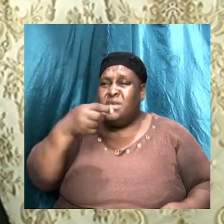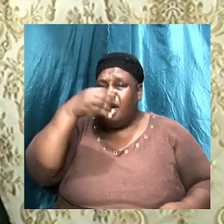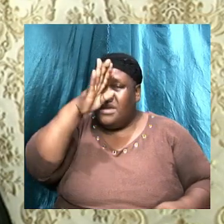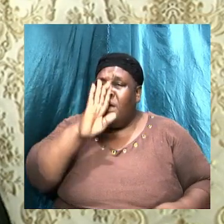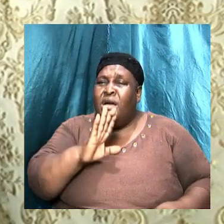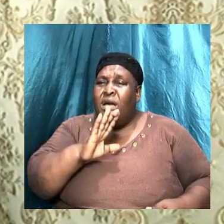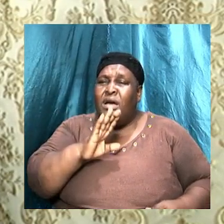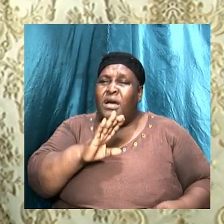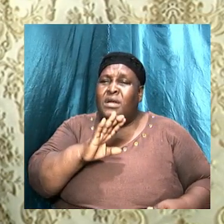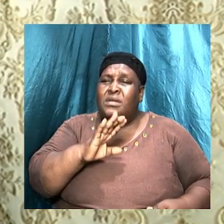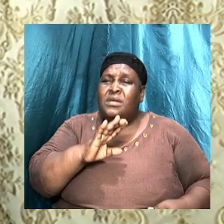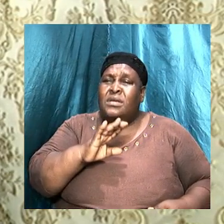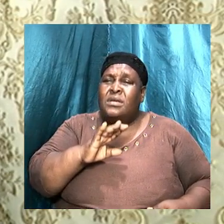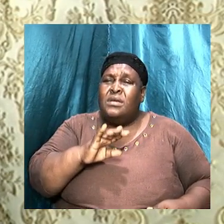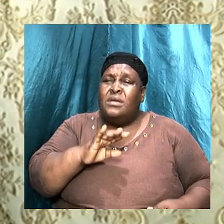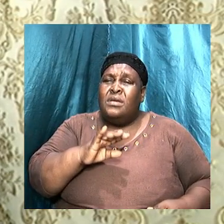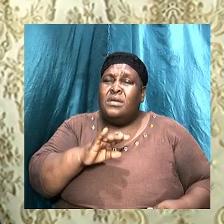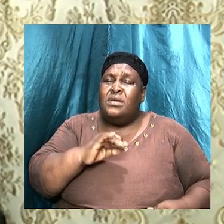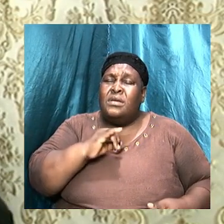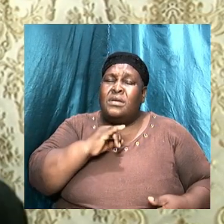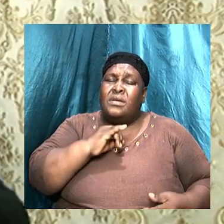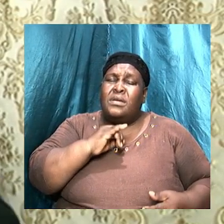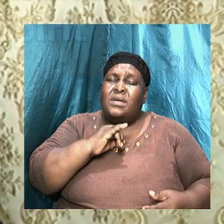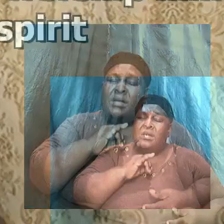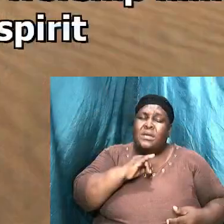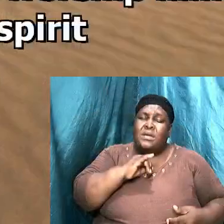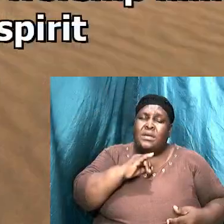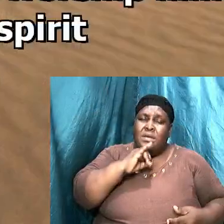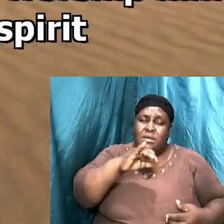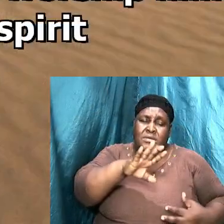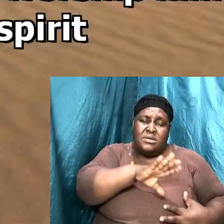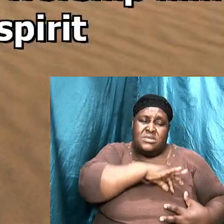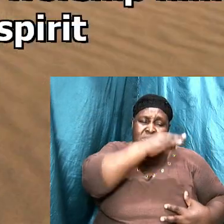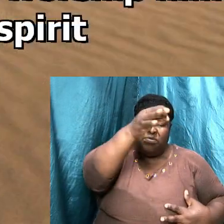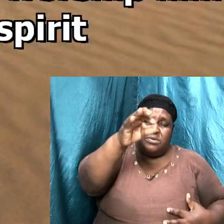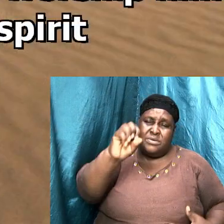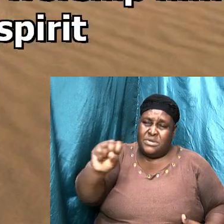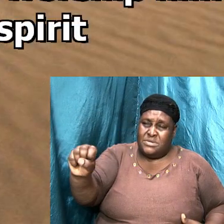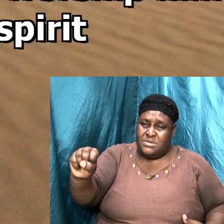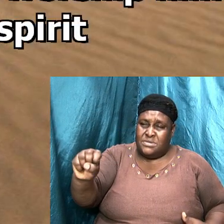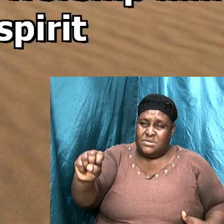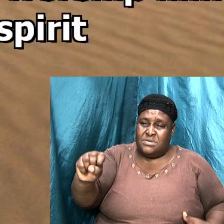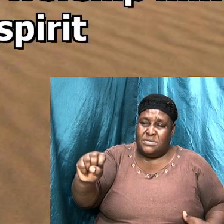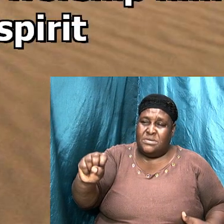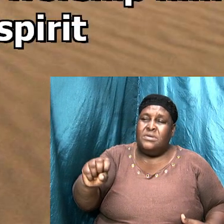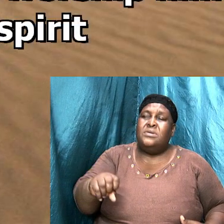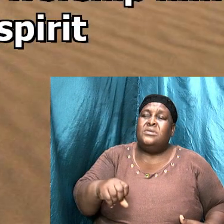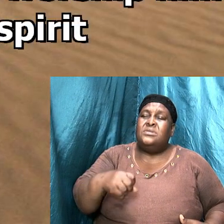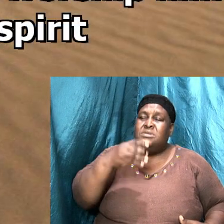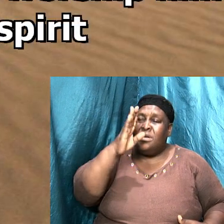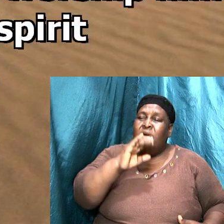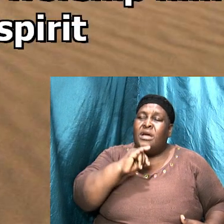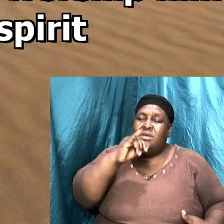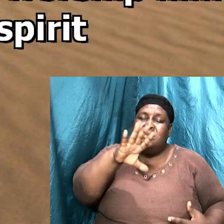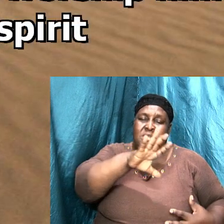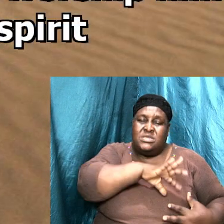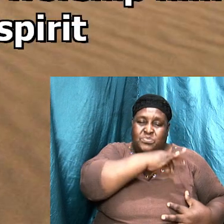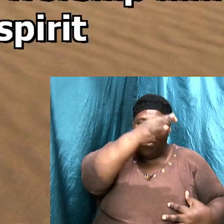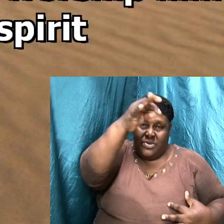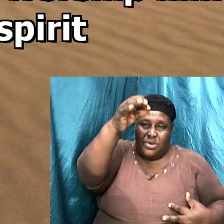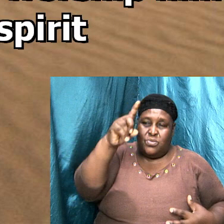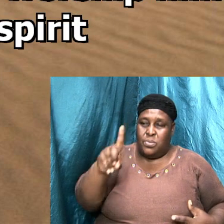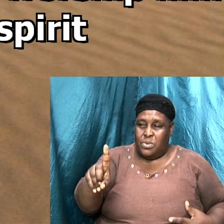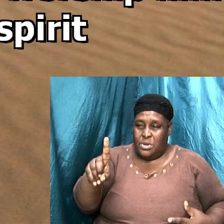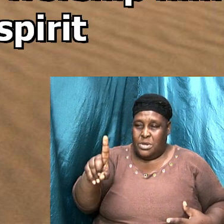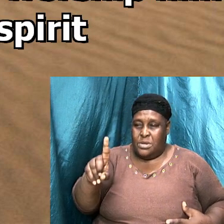Spirit, amen. It said God is a Spirit, singular. So, when we read the passages earlier on, and they